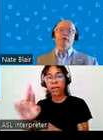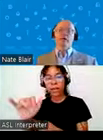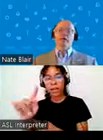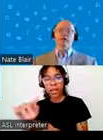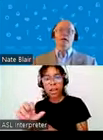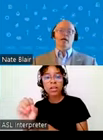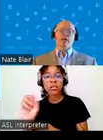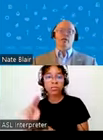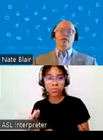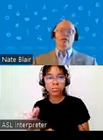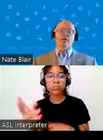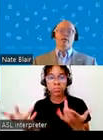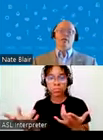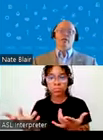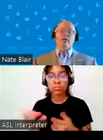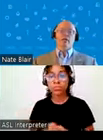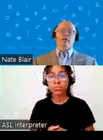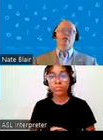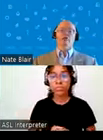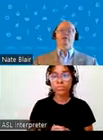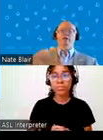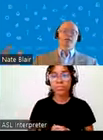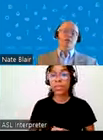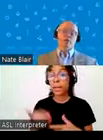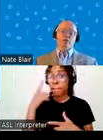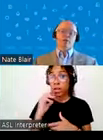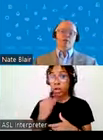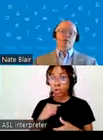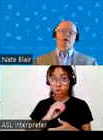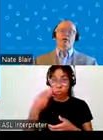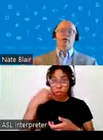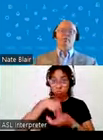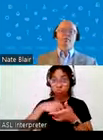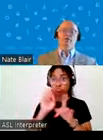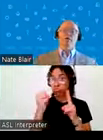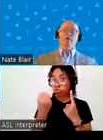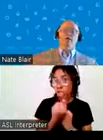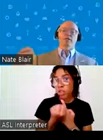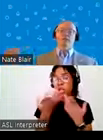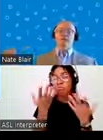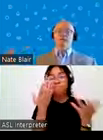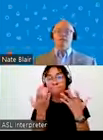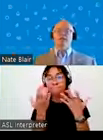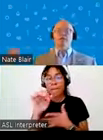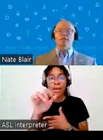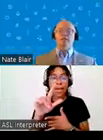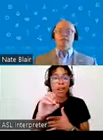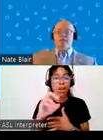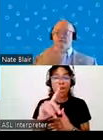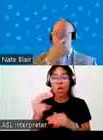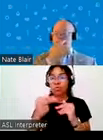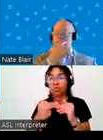load so that we can include a situation where the load is